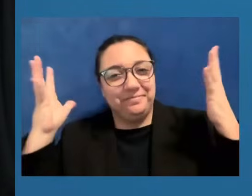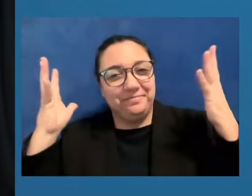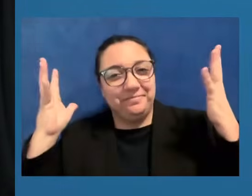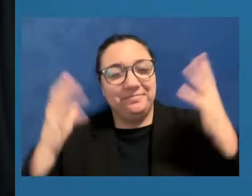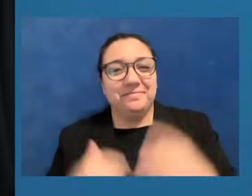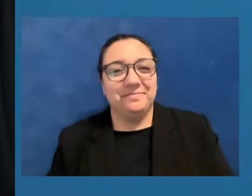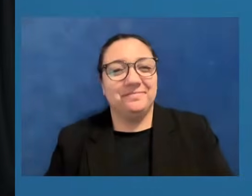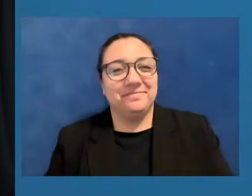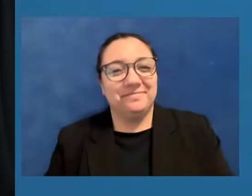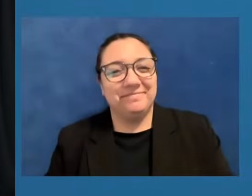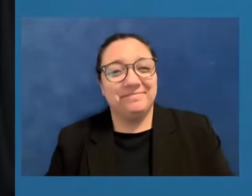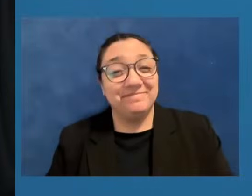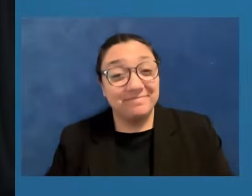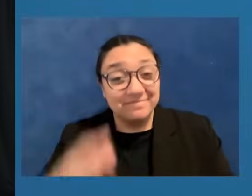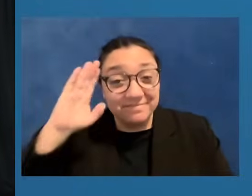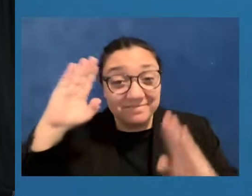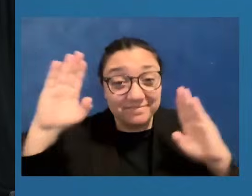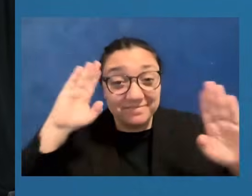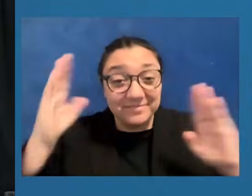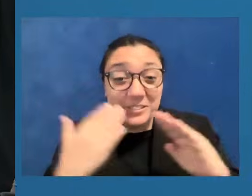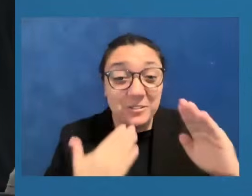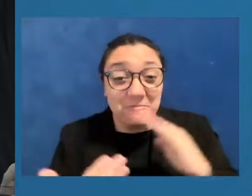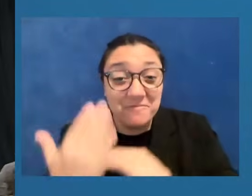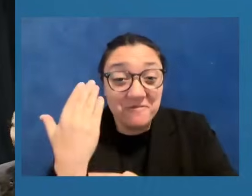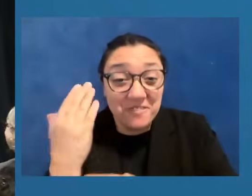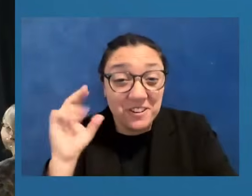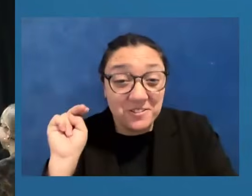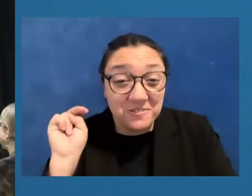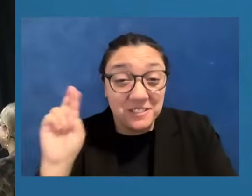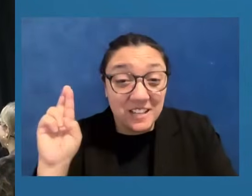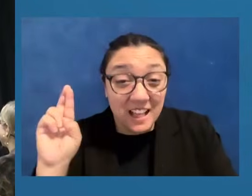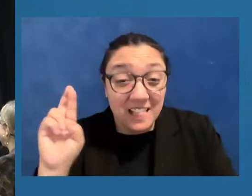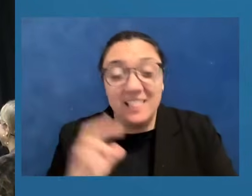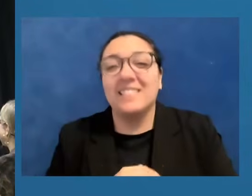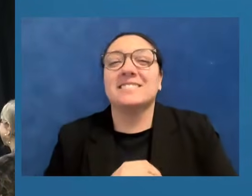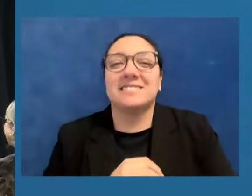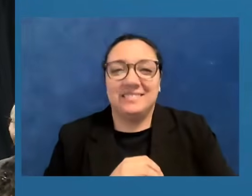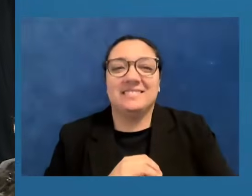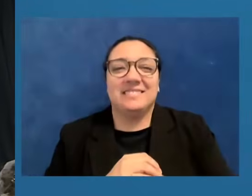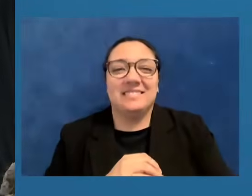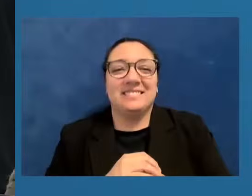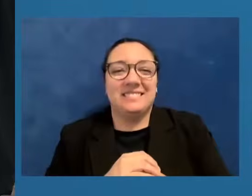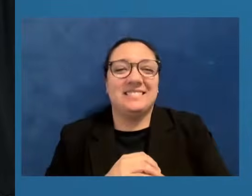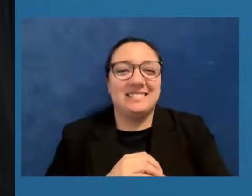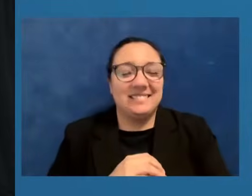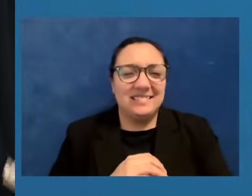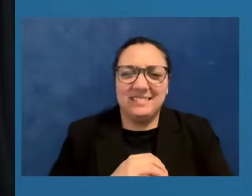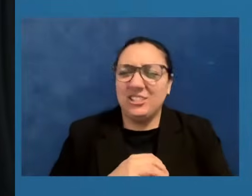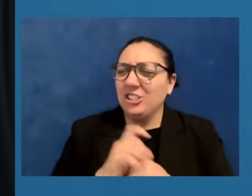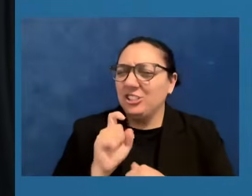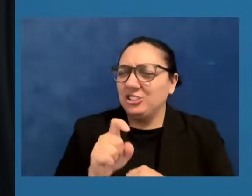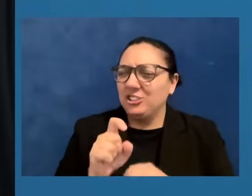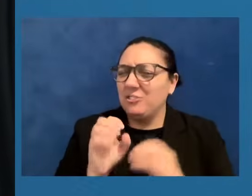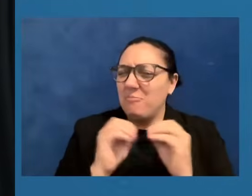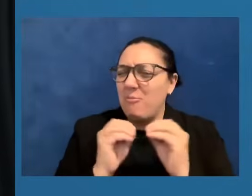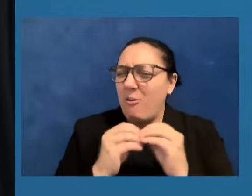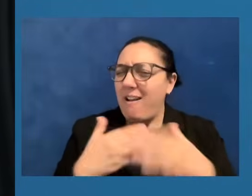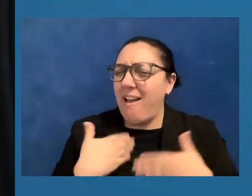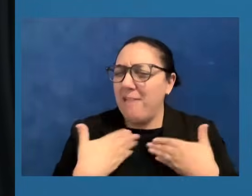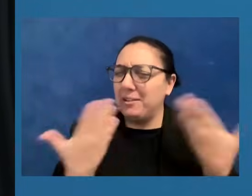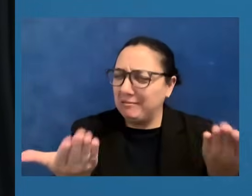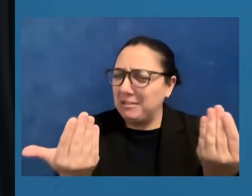So, good morning, New Rochelle. Oh, honey, you all should be a little happier than that. Come on now.